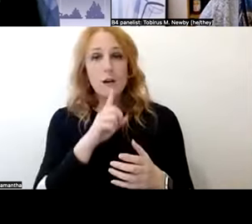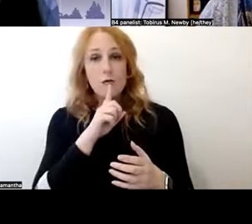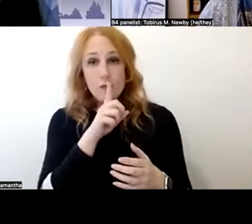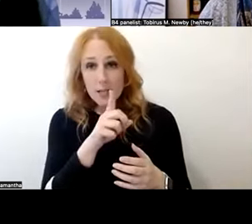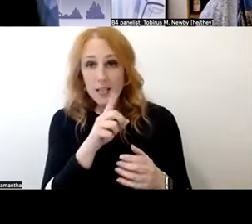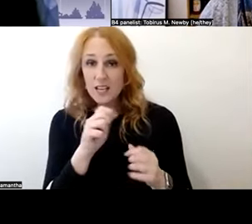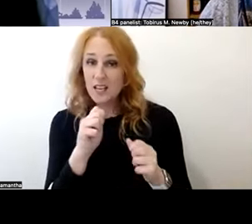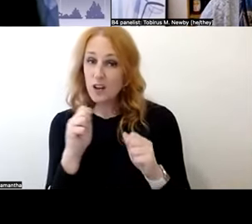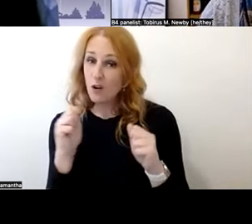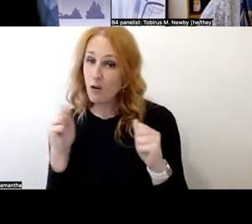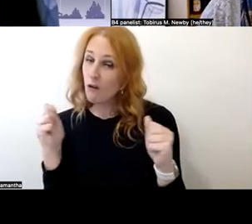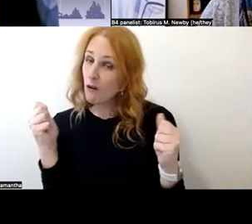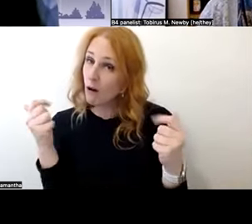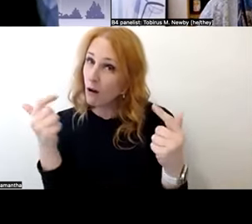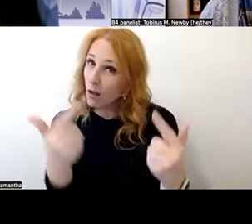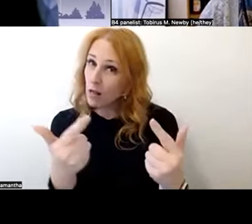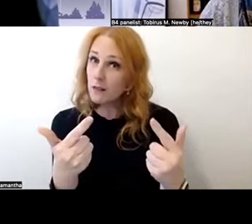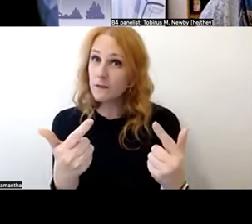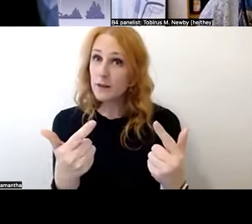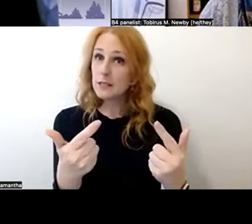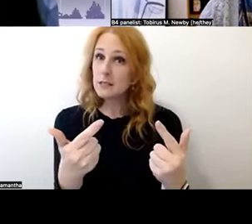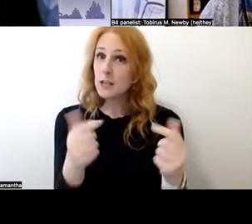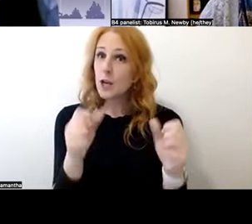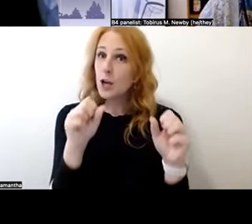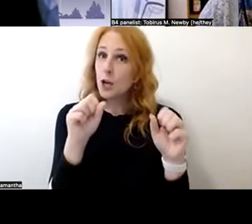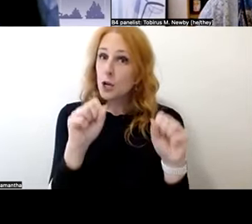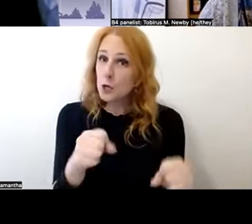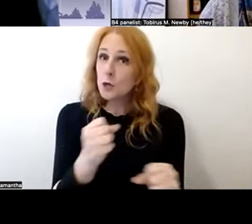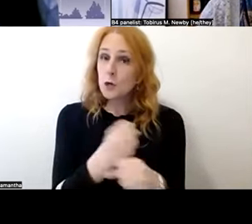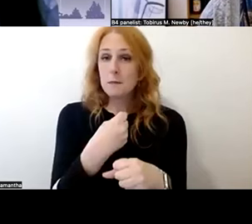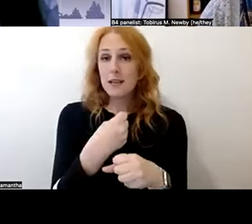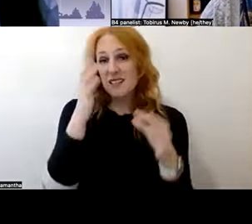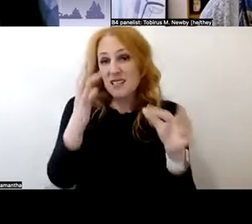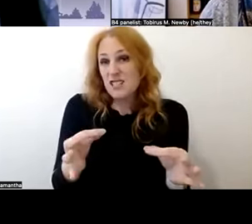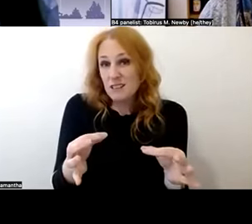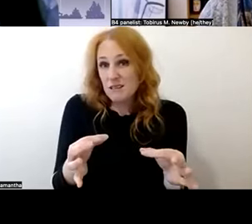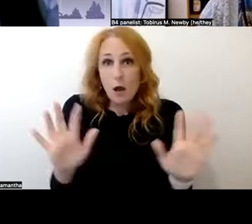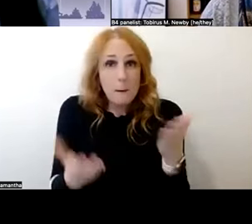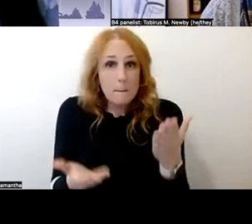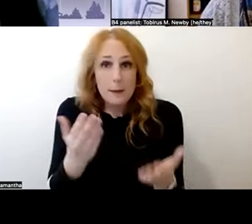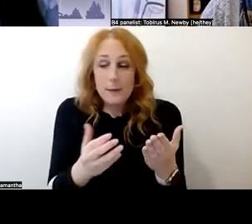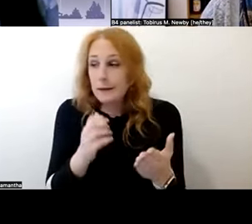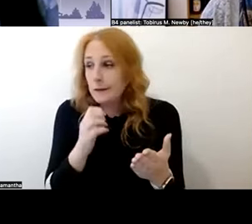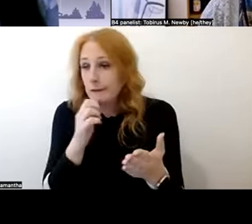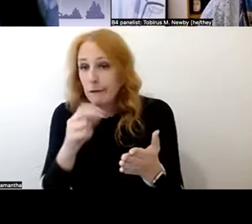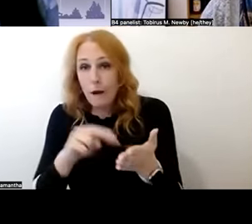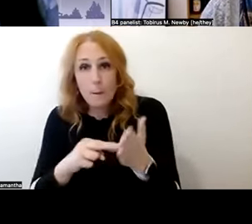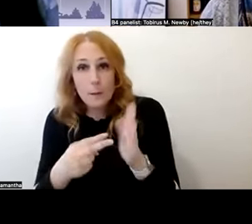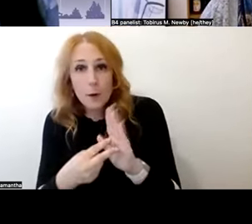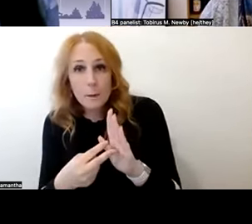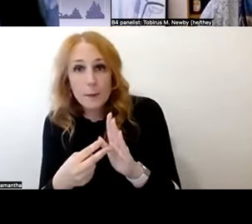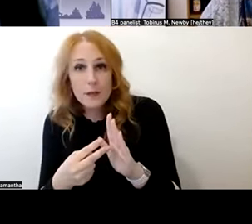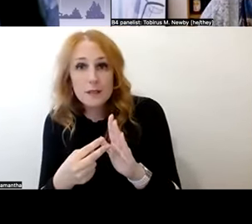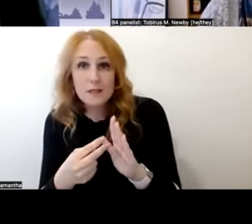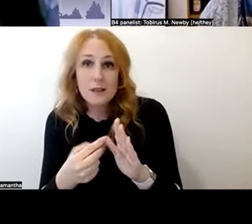us are a few decisions away, or with intention or without intention, from harming somebody that we care about or that we